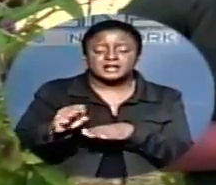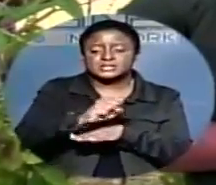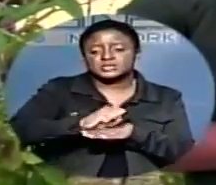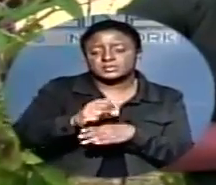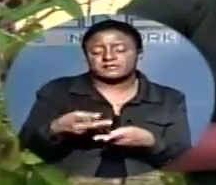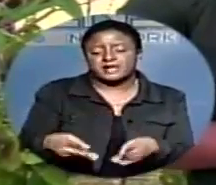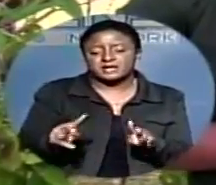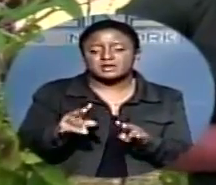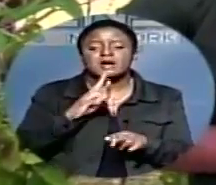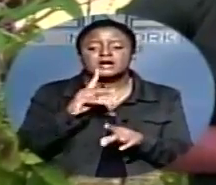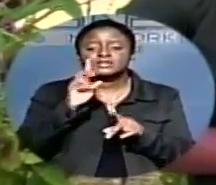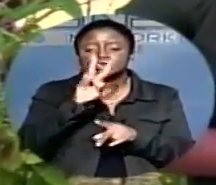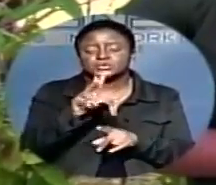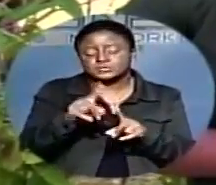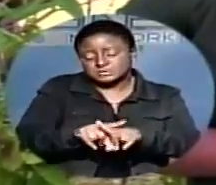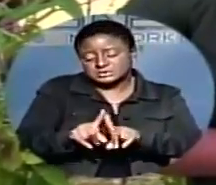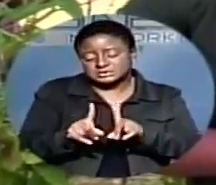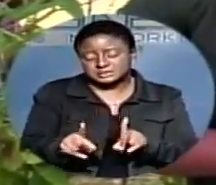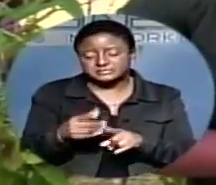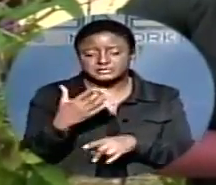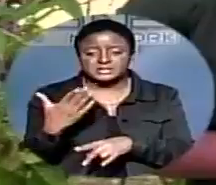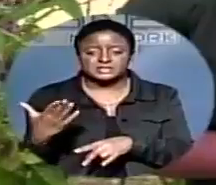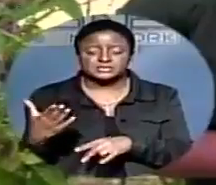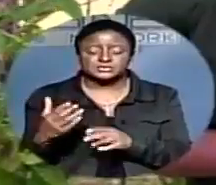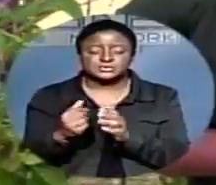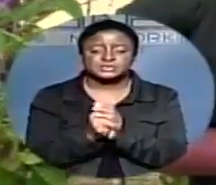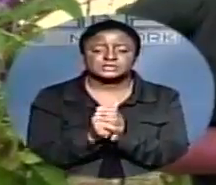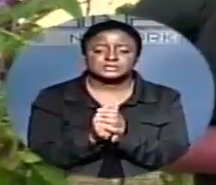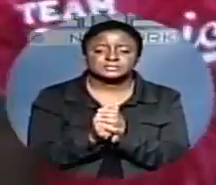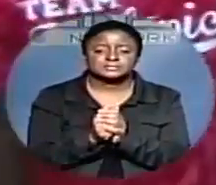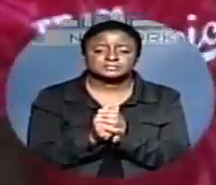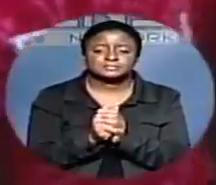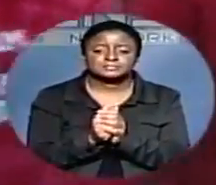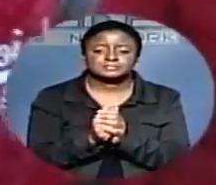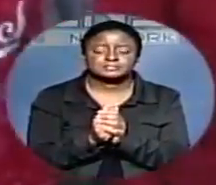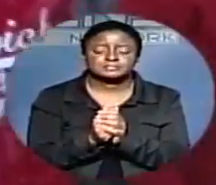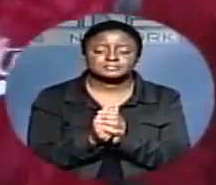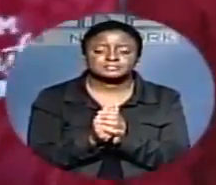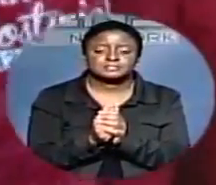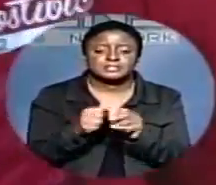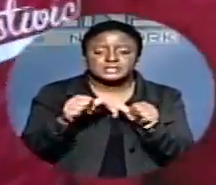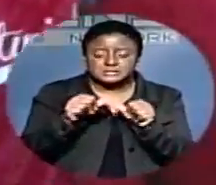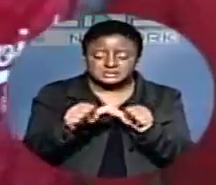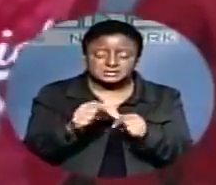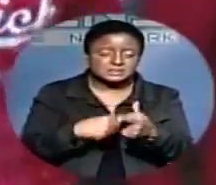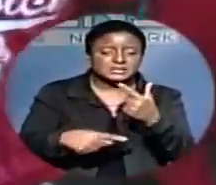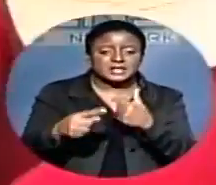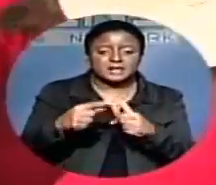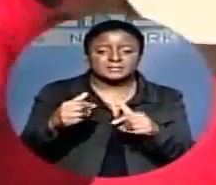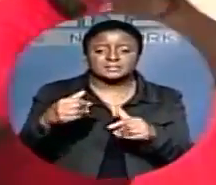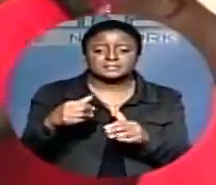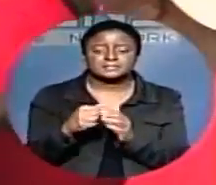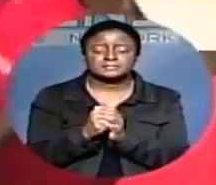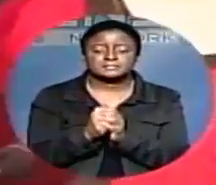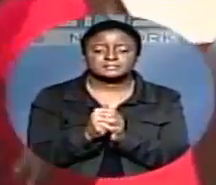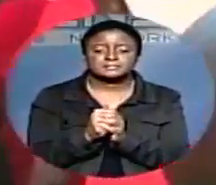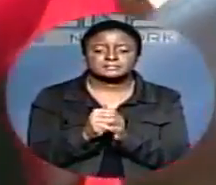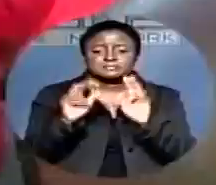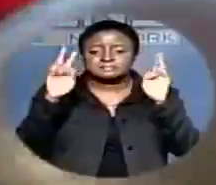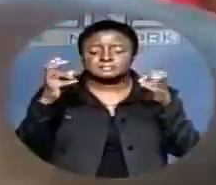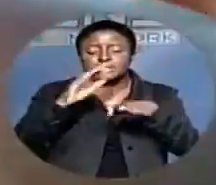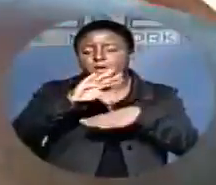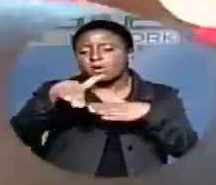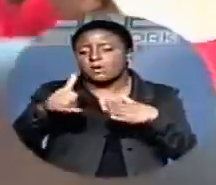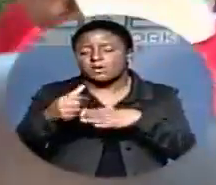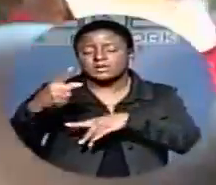with accordingly. Janaea Noel Ferguson, ZNS News. And still to come, it made headlines all day. That over